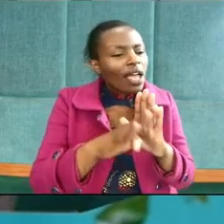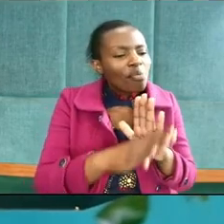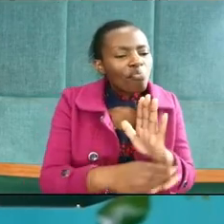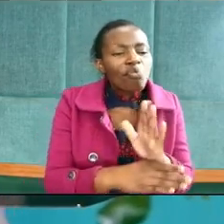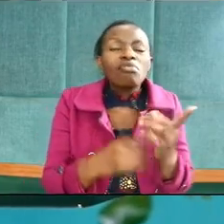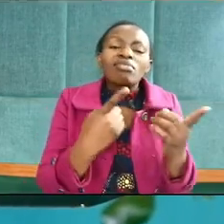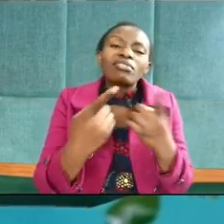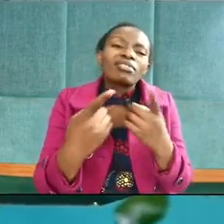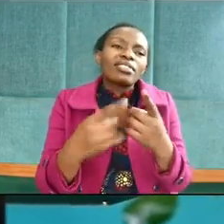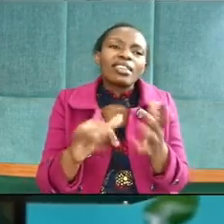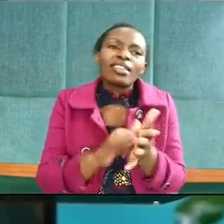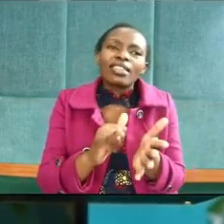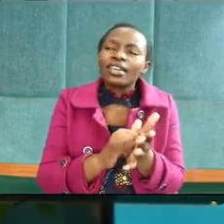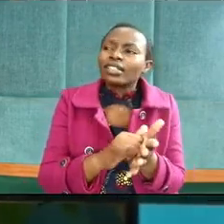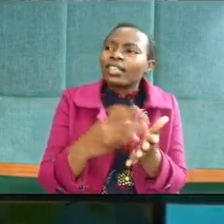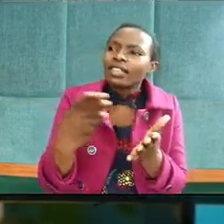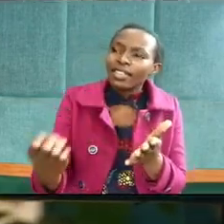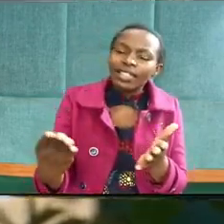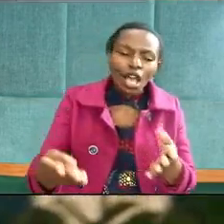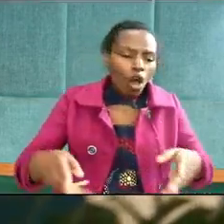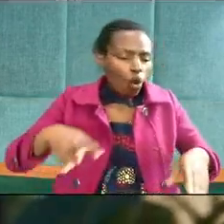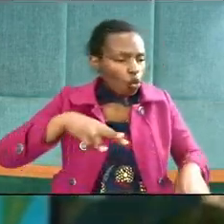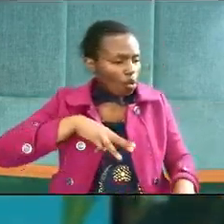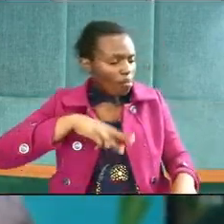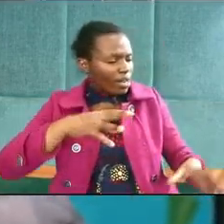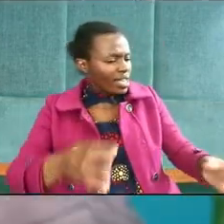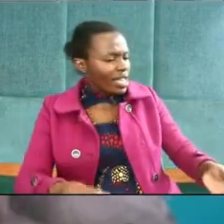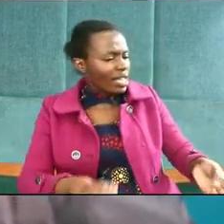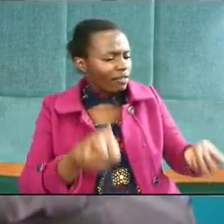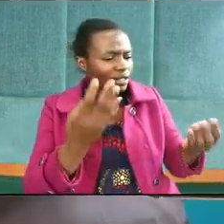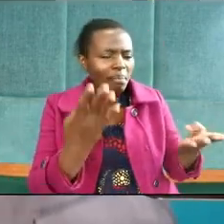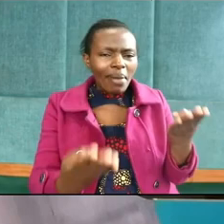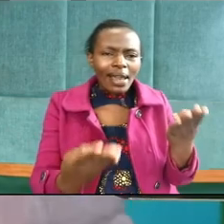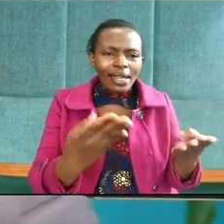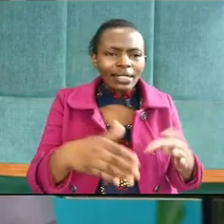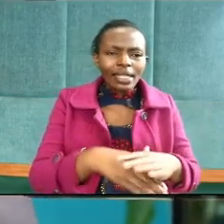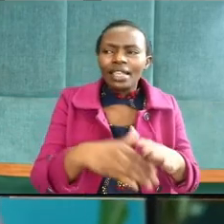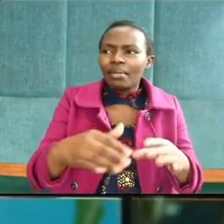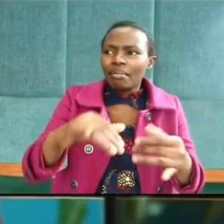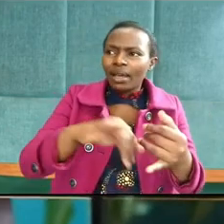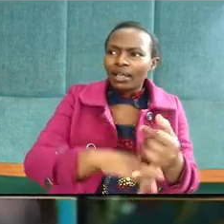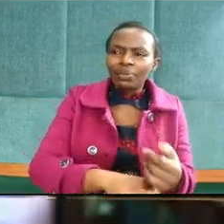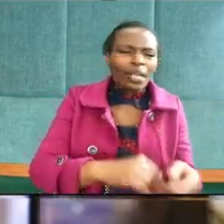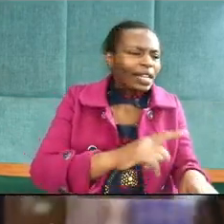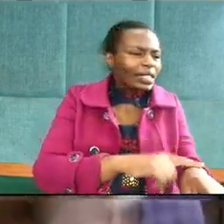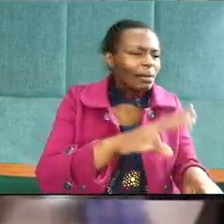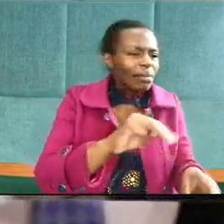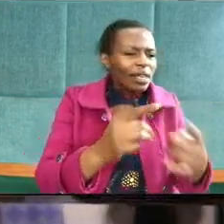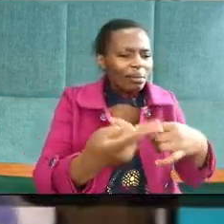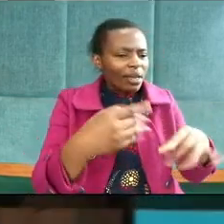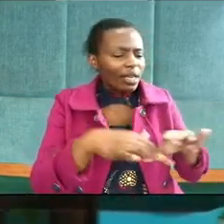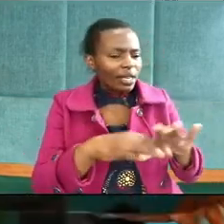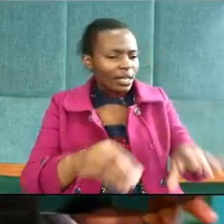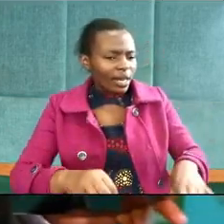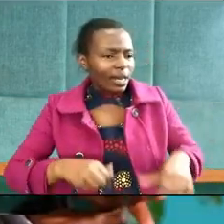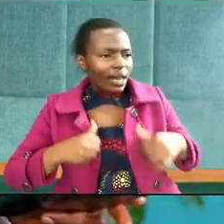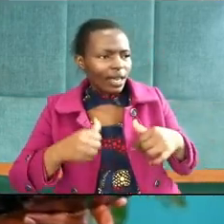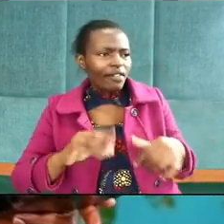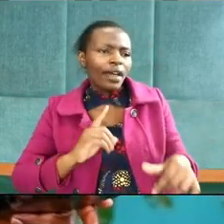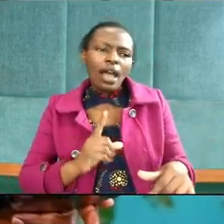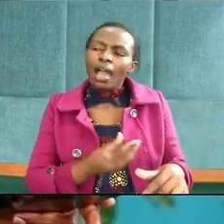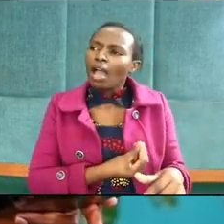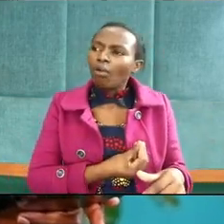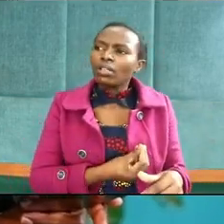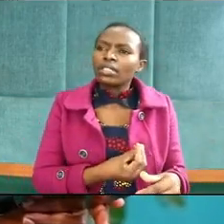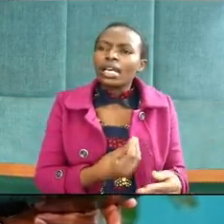women bring balance. It was a divine intentionality that when they come in our lives, there is balance